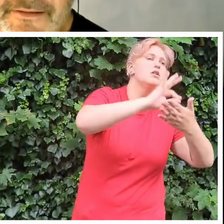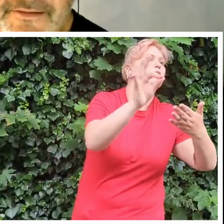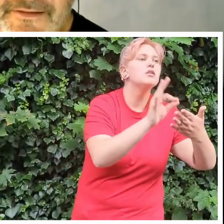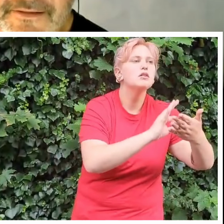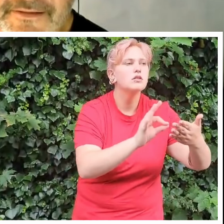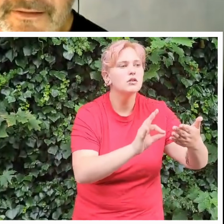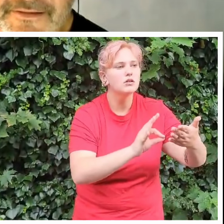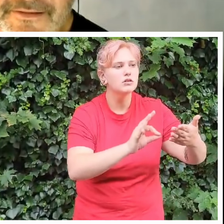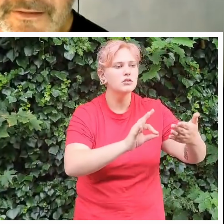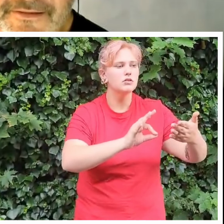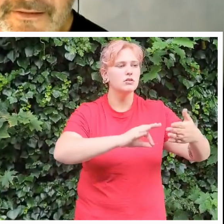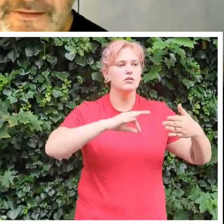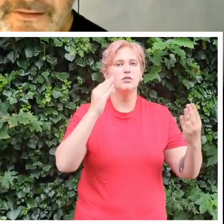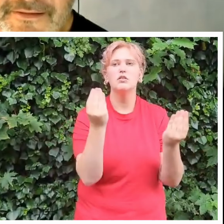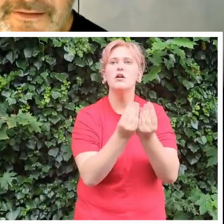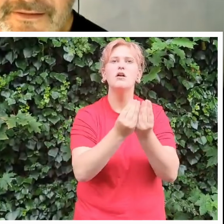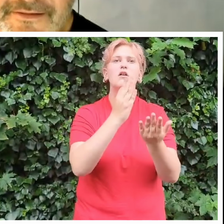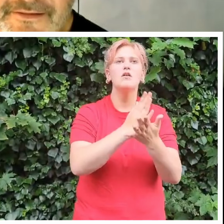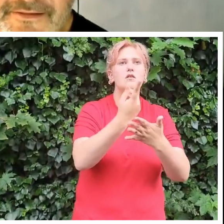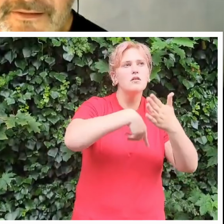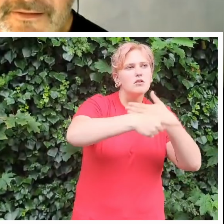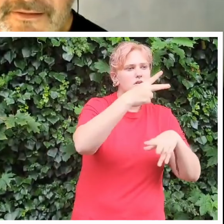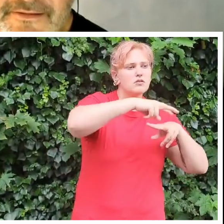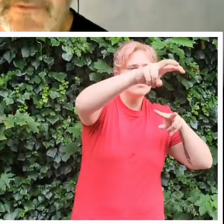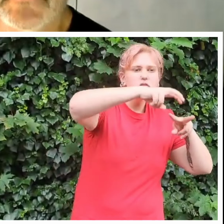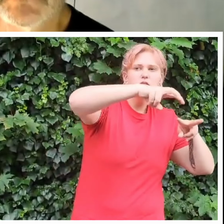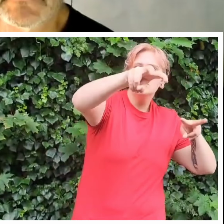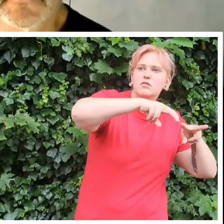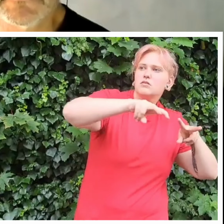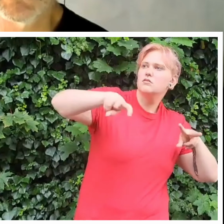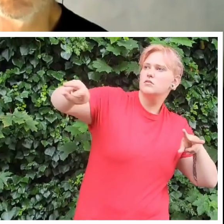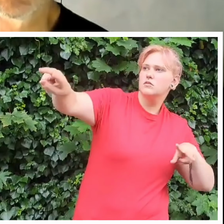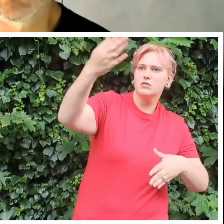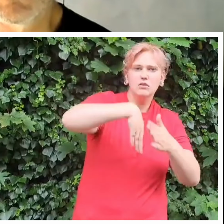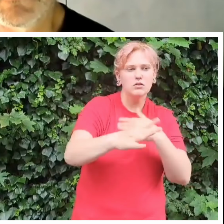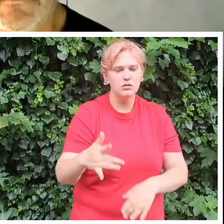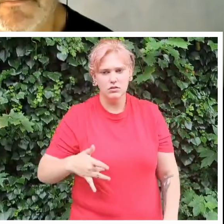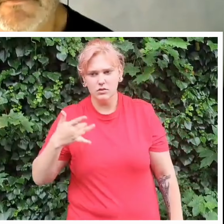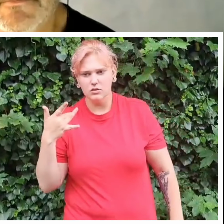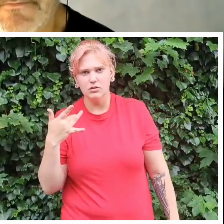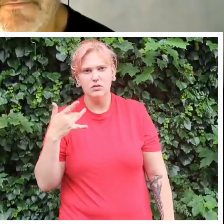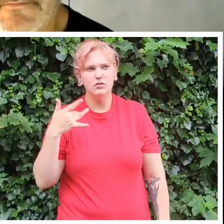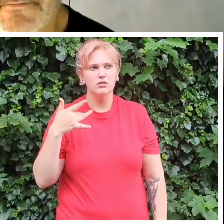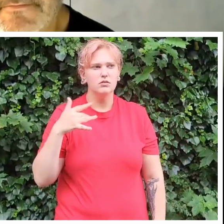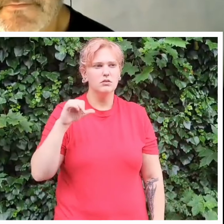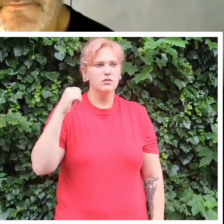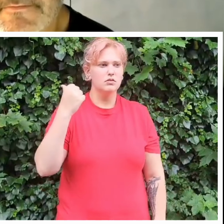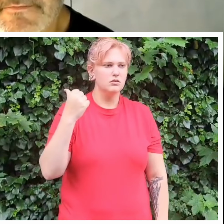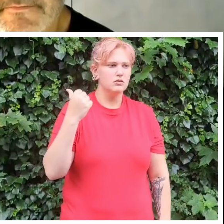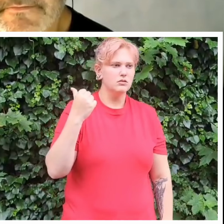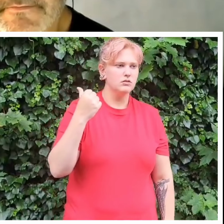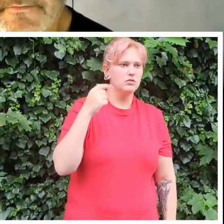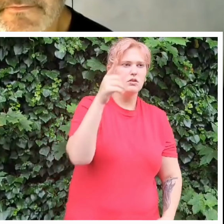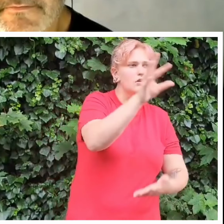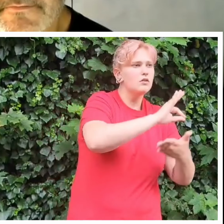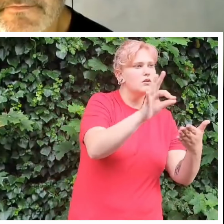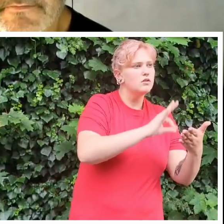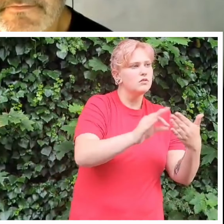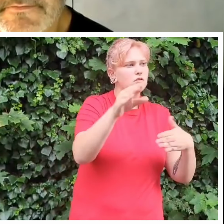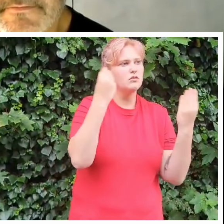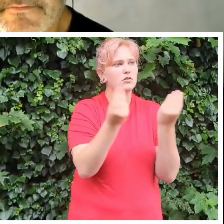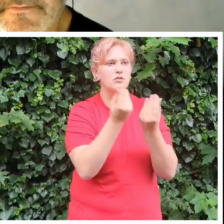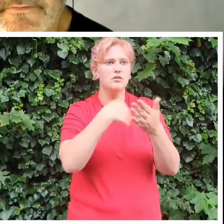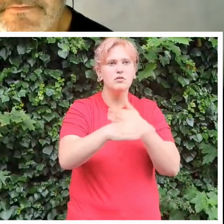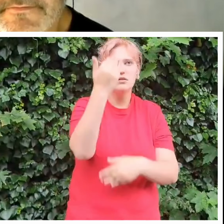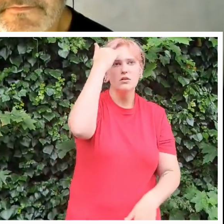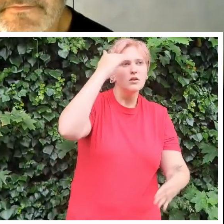written with regards to my own journey in life. And it's written with my own